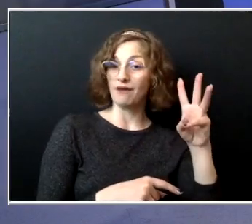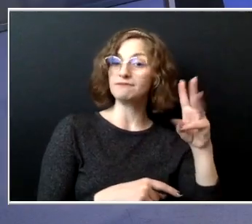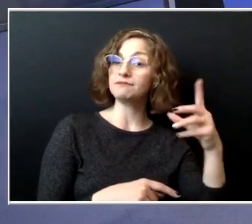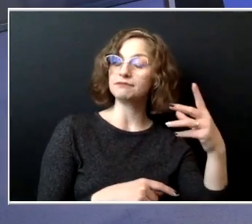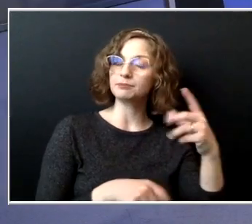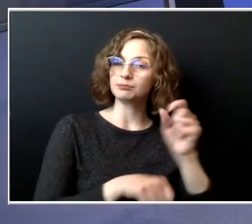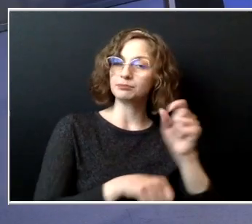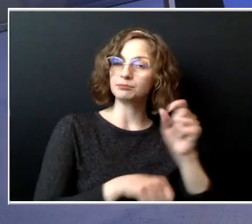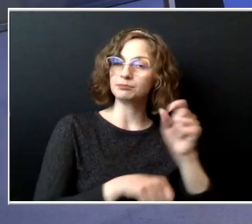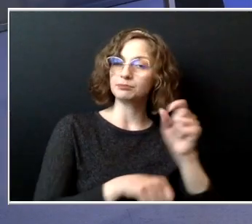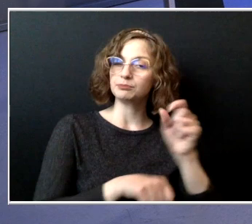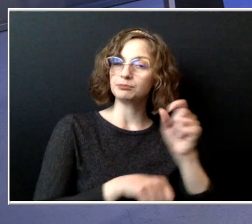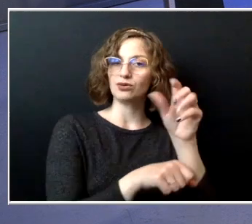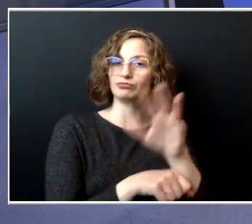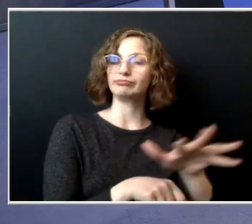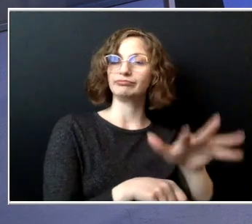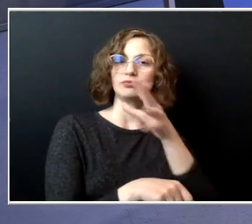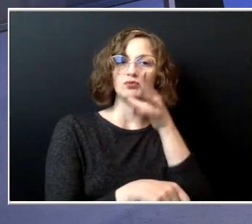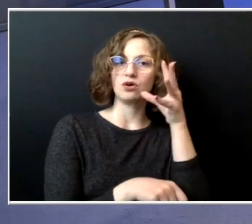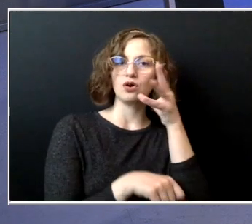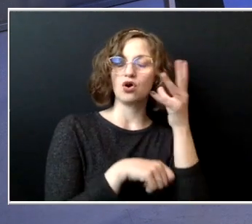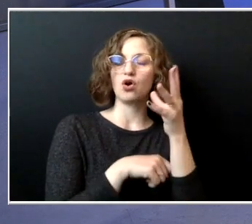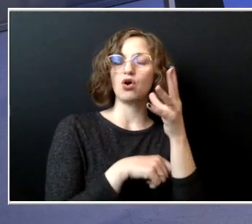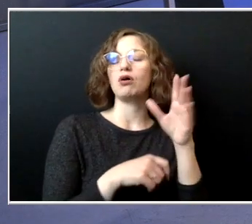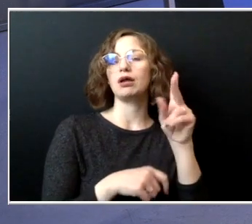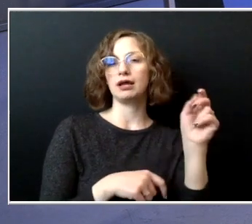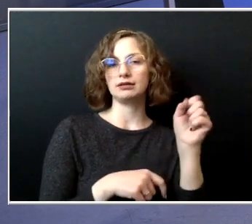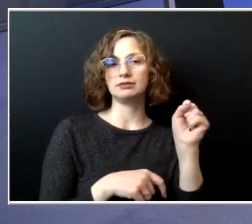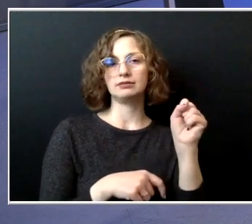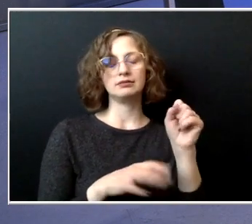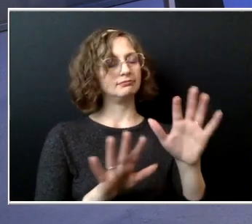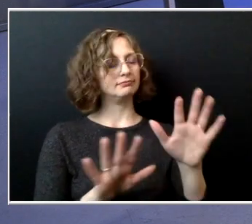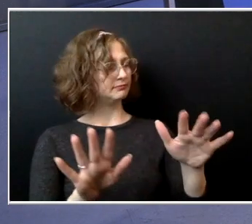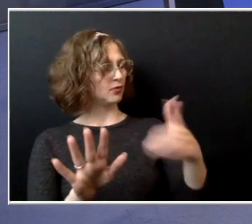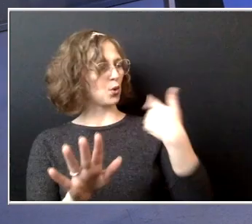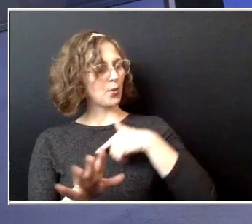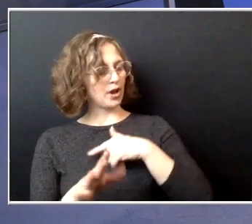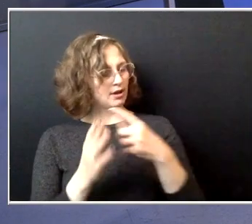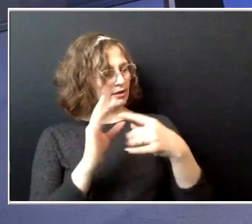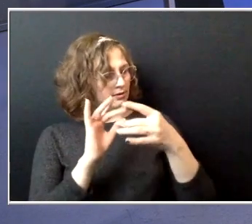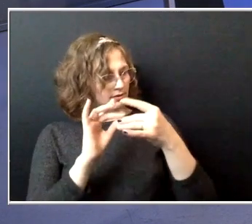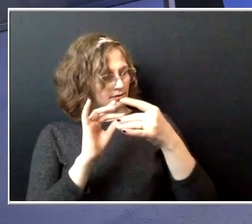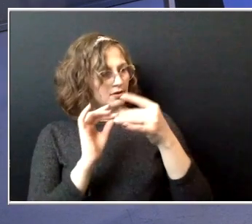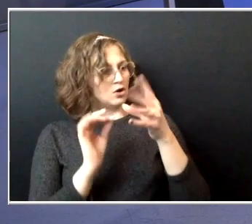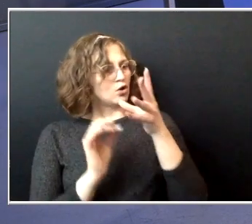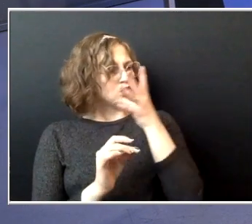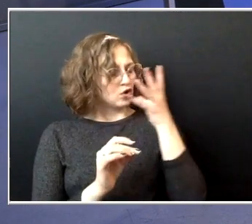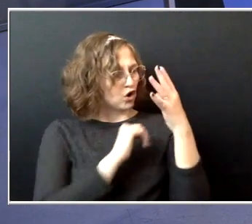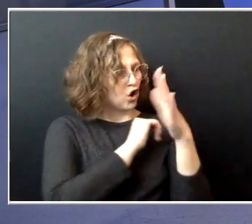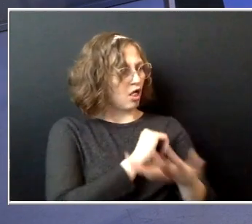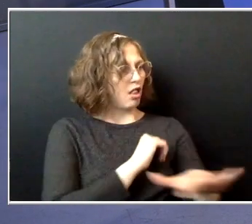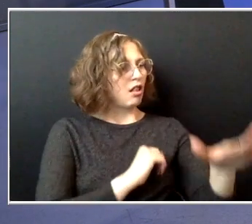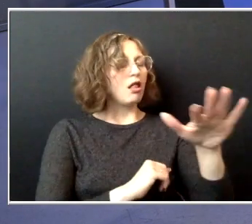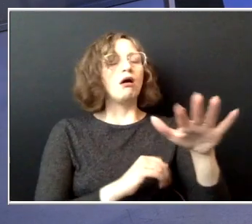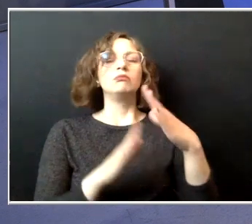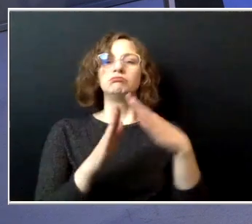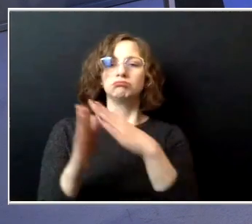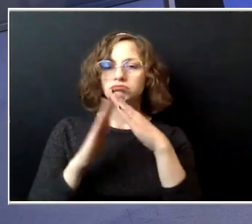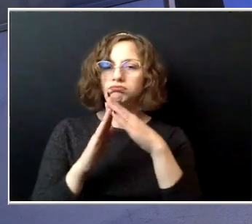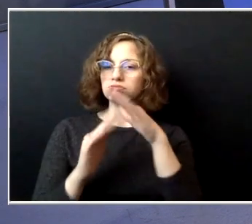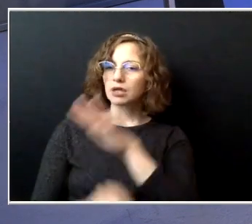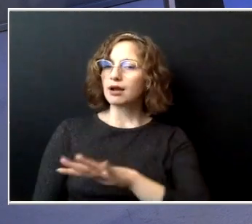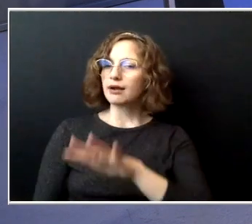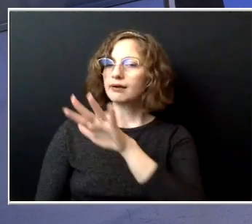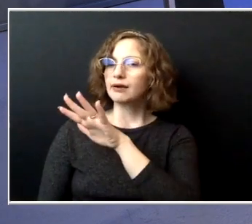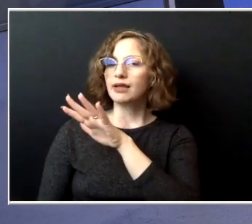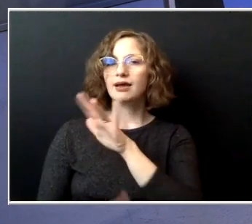We've talked a lot about the rural area. We focus back on the urban area. What can we do to make sure places like Vibrant or the University of Kansas